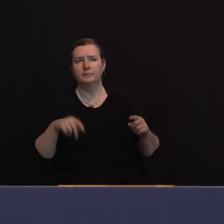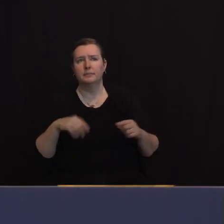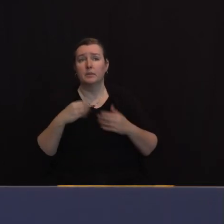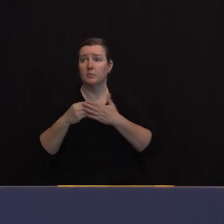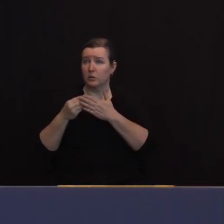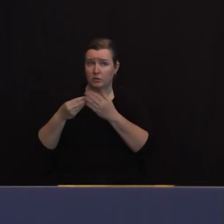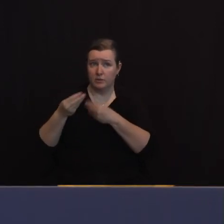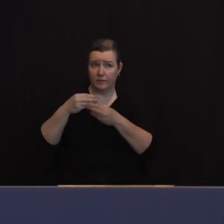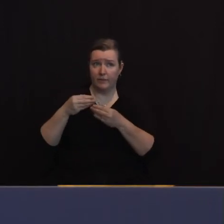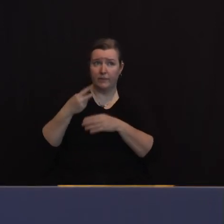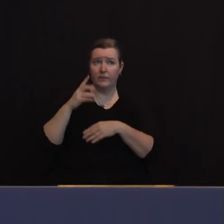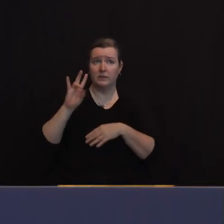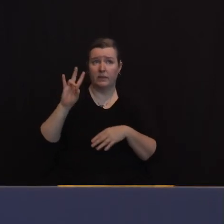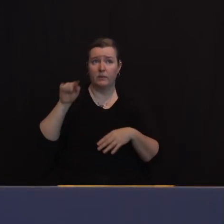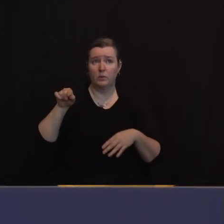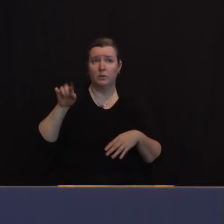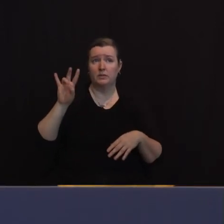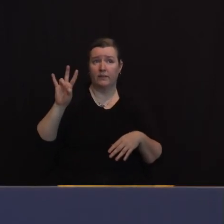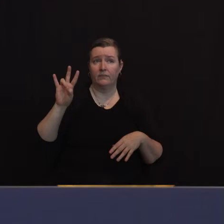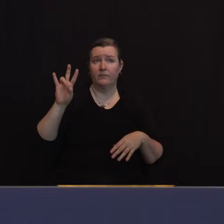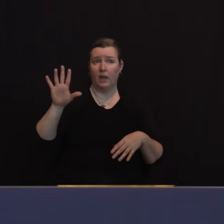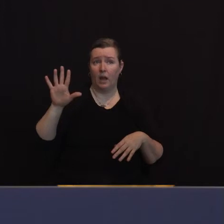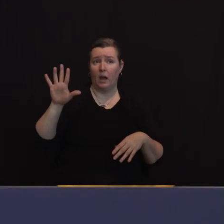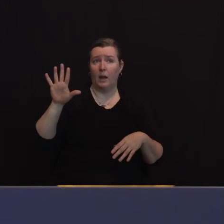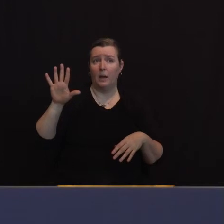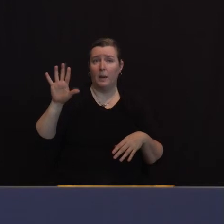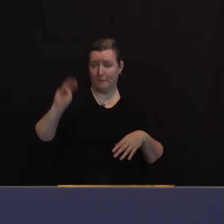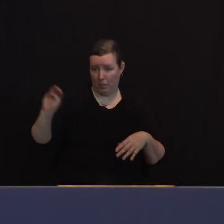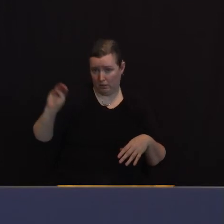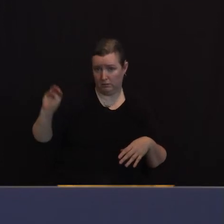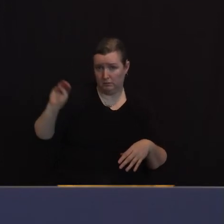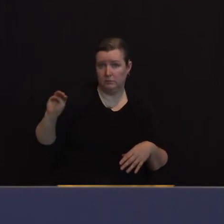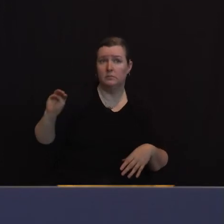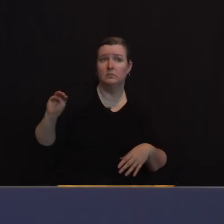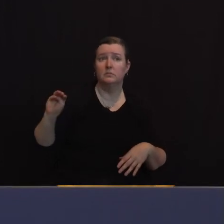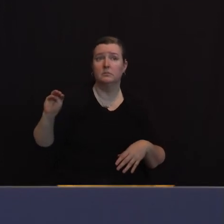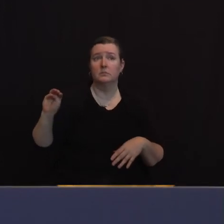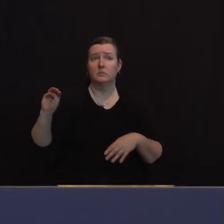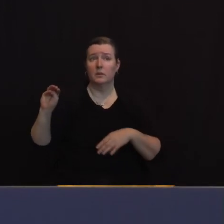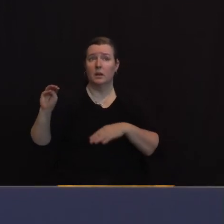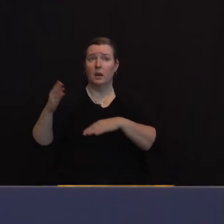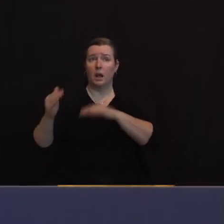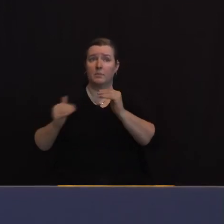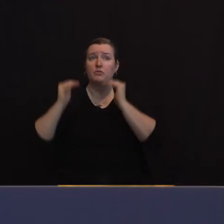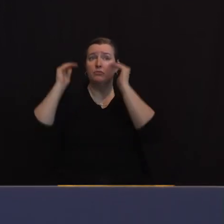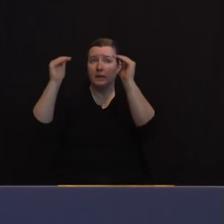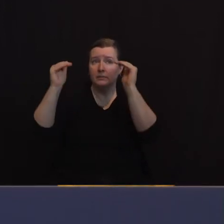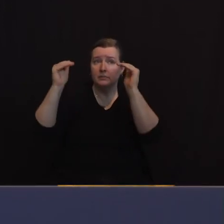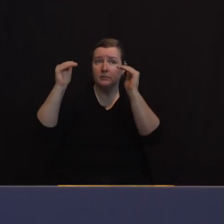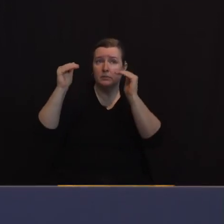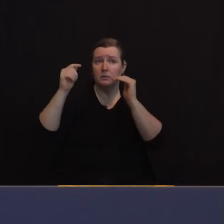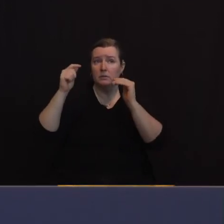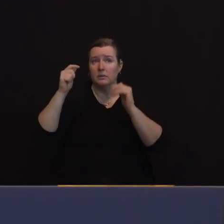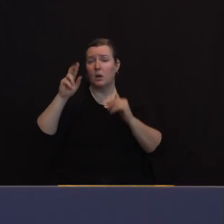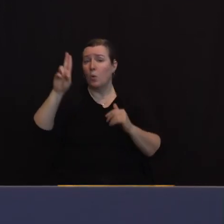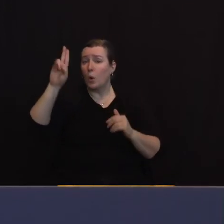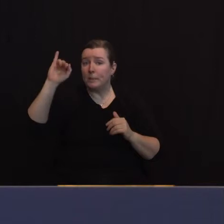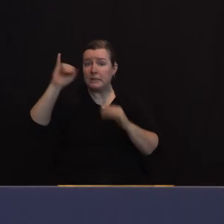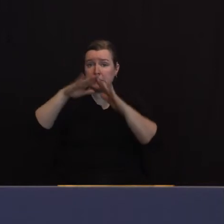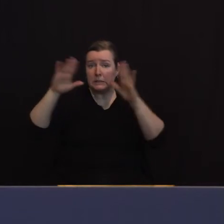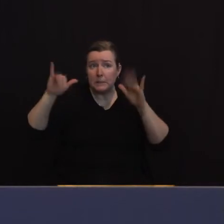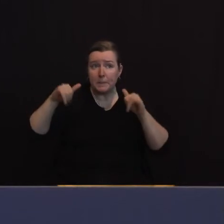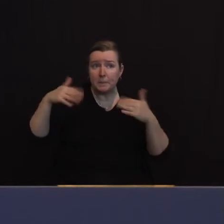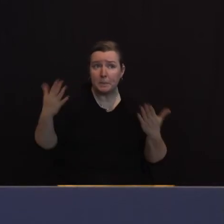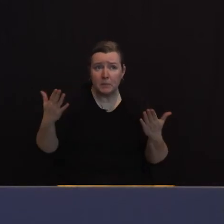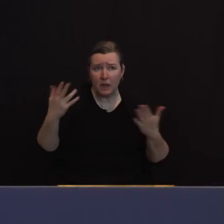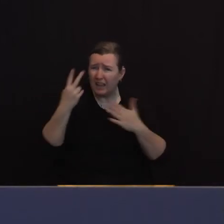upgrades to the unemployment system. The New Jersey Department of Labor has estimated that a new system would cost $200 million. Last year, you